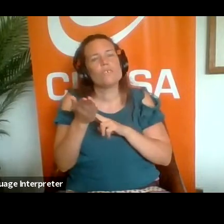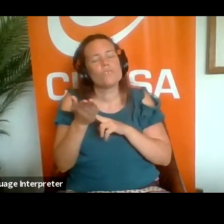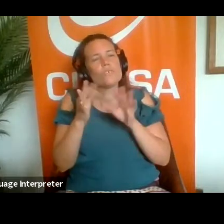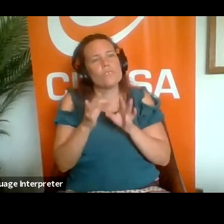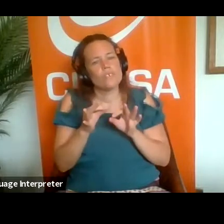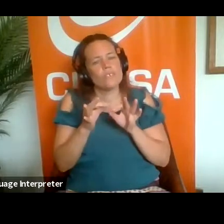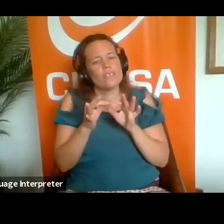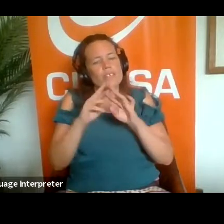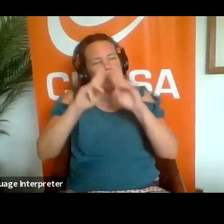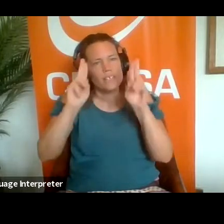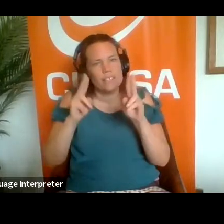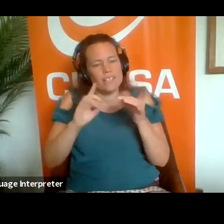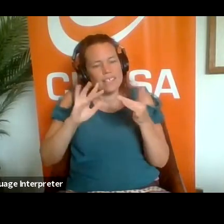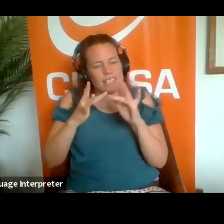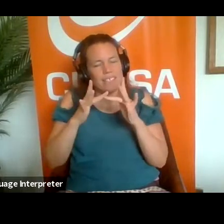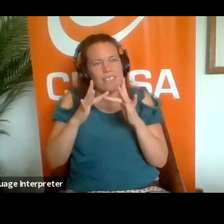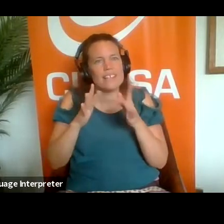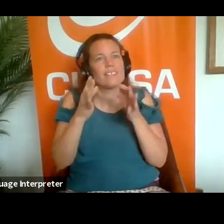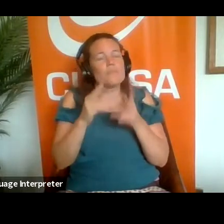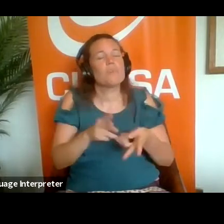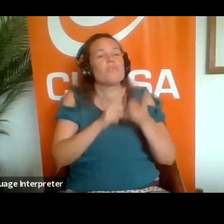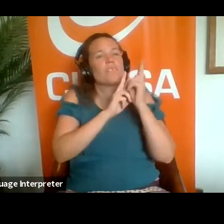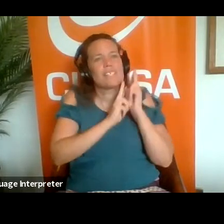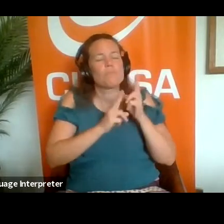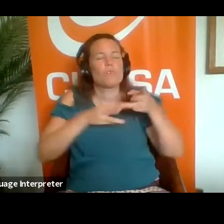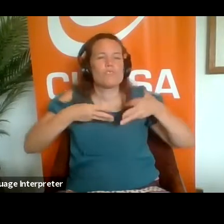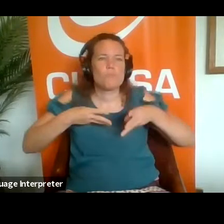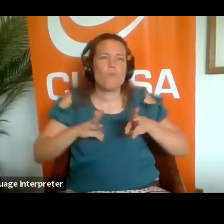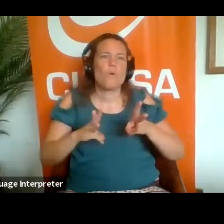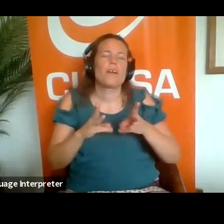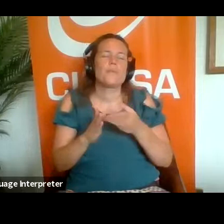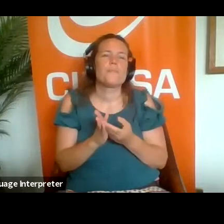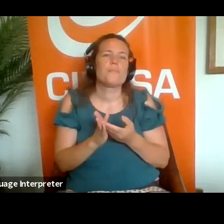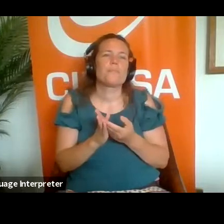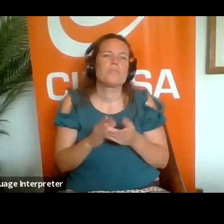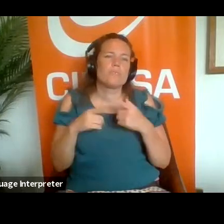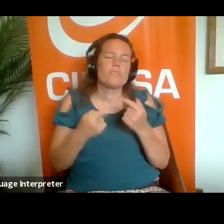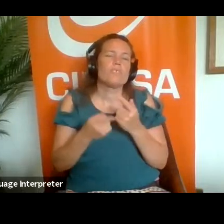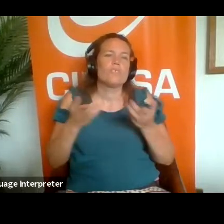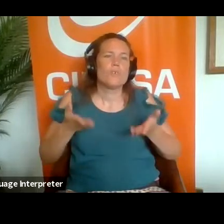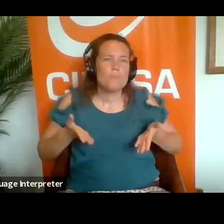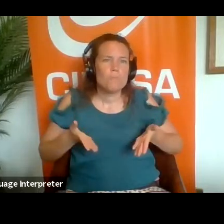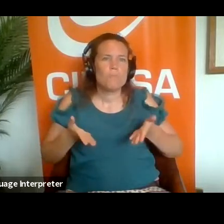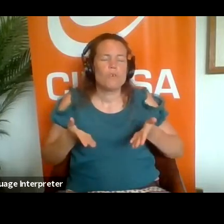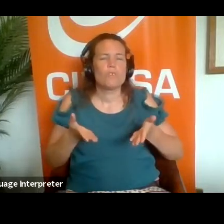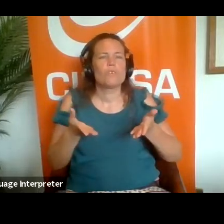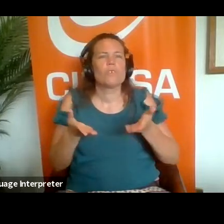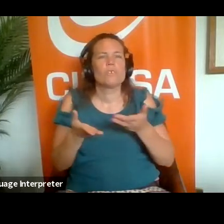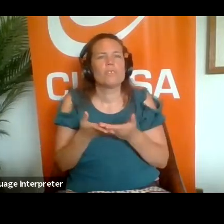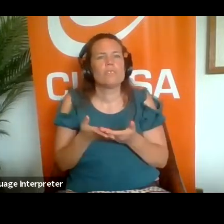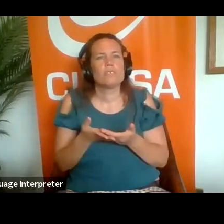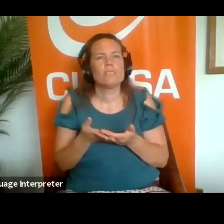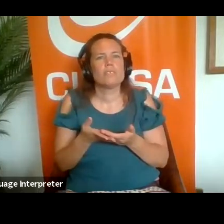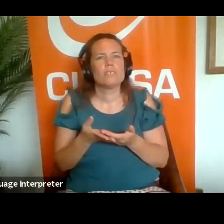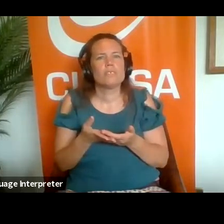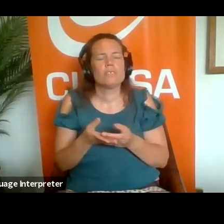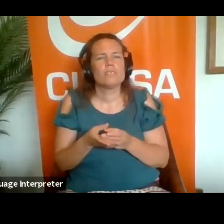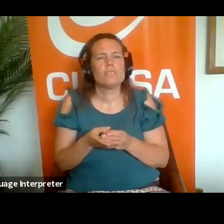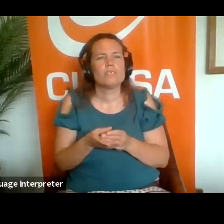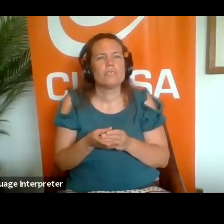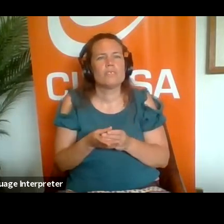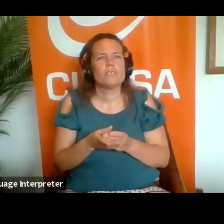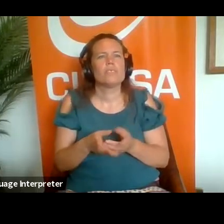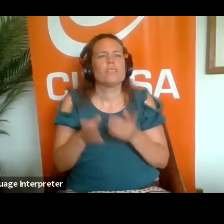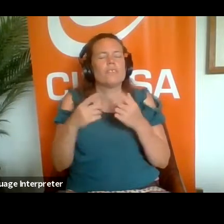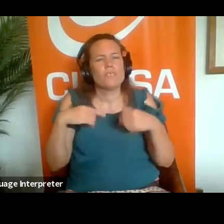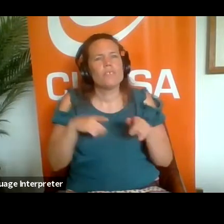responsibly. I think what is pushing more governments, I think, to convey, I think we don't use the internet